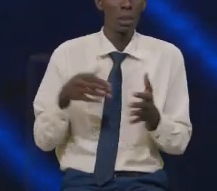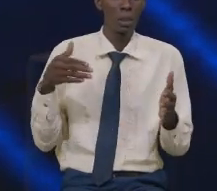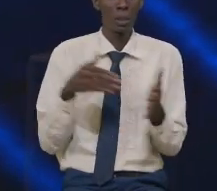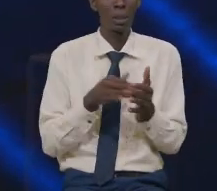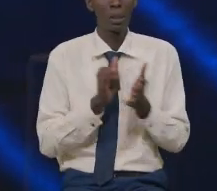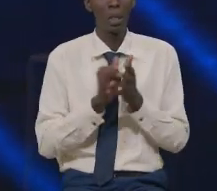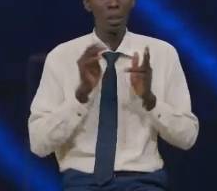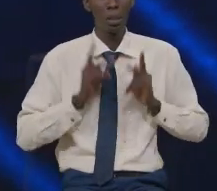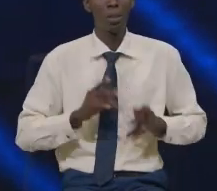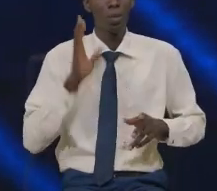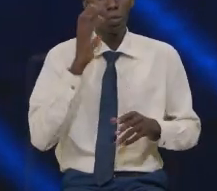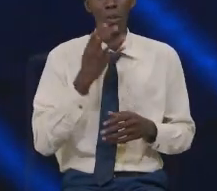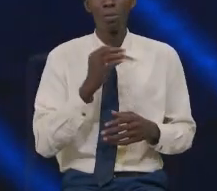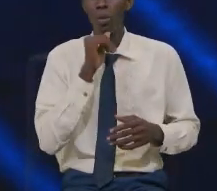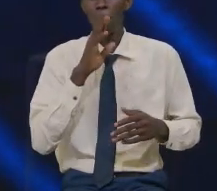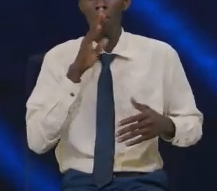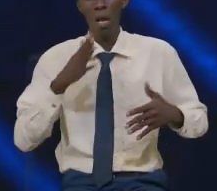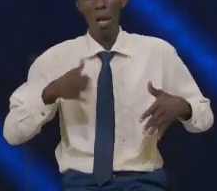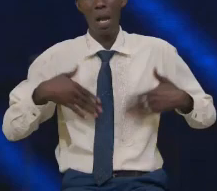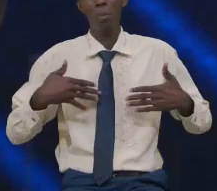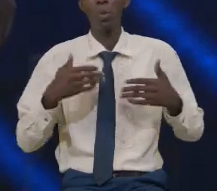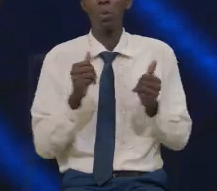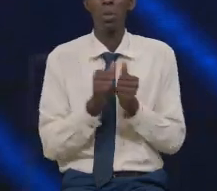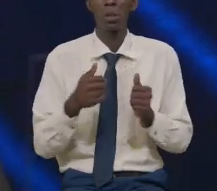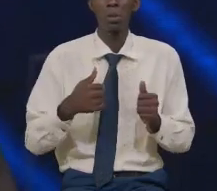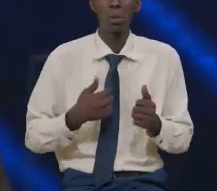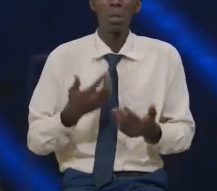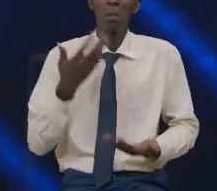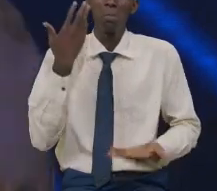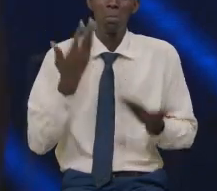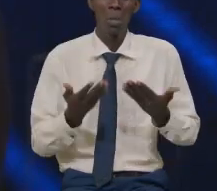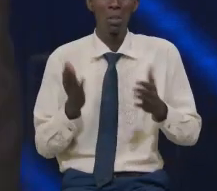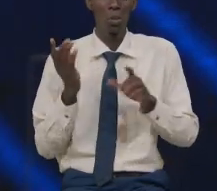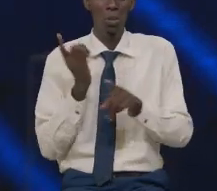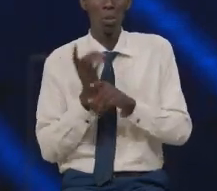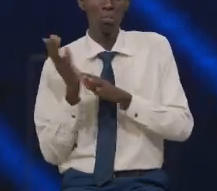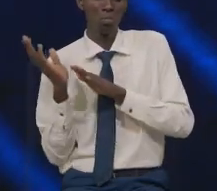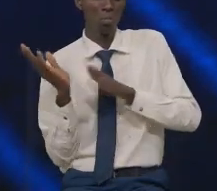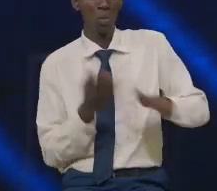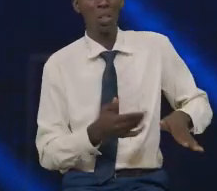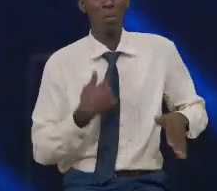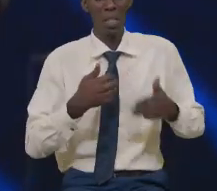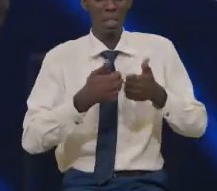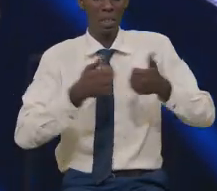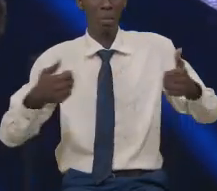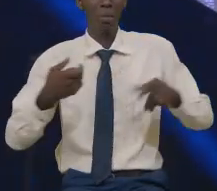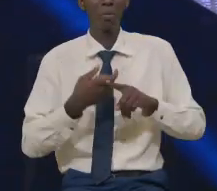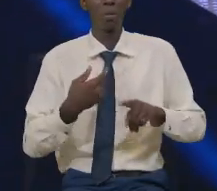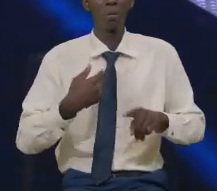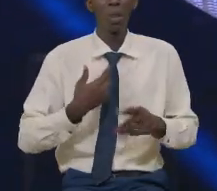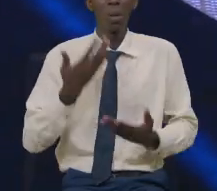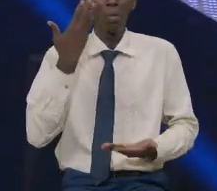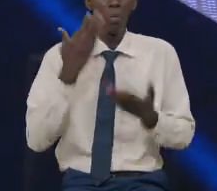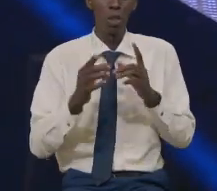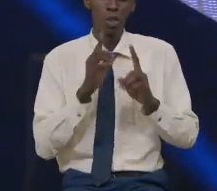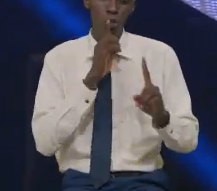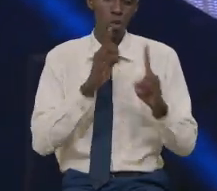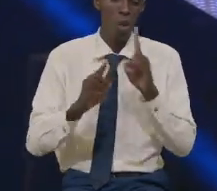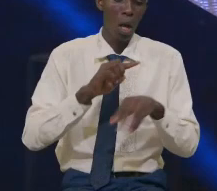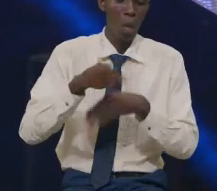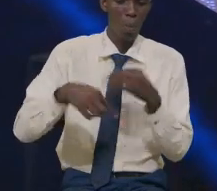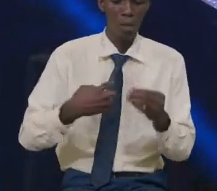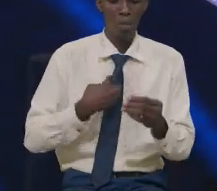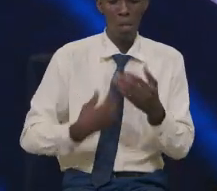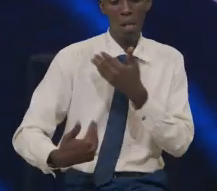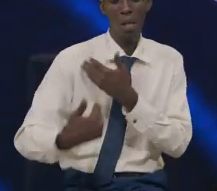me. And they might even kind of isolate me and segregate me. They might talk about me